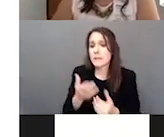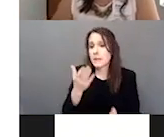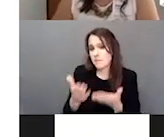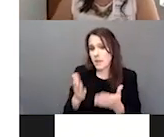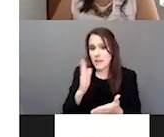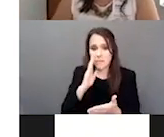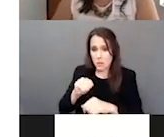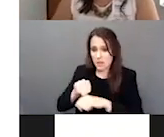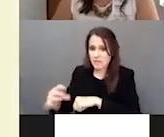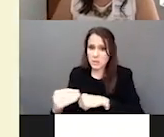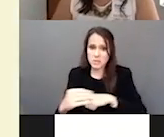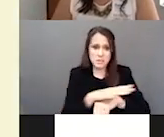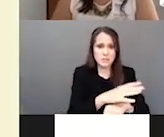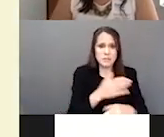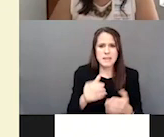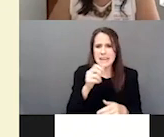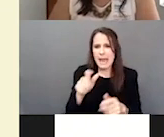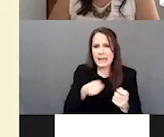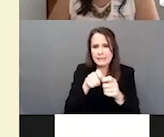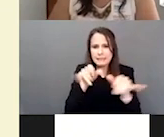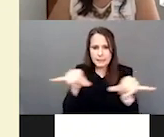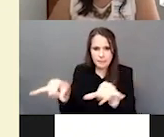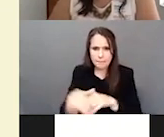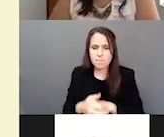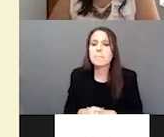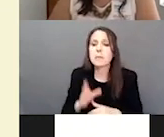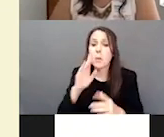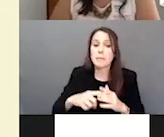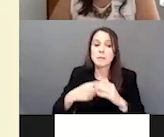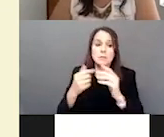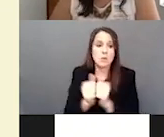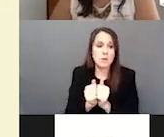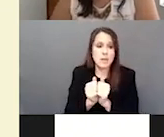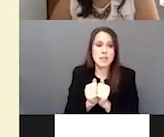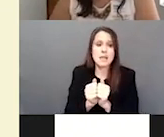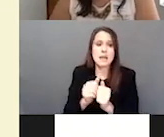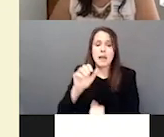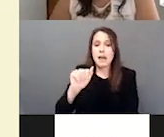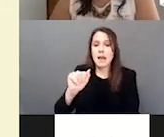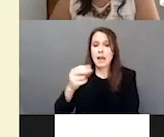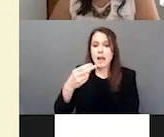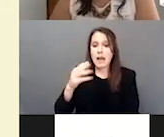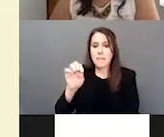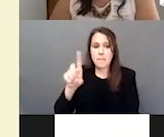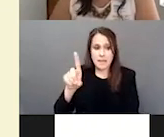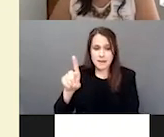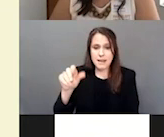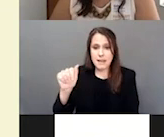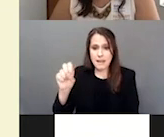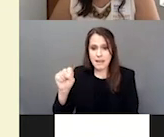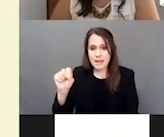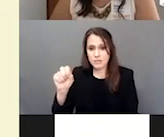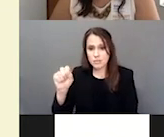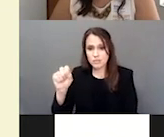but not are not quite the same. So I am going to start with Ahmed, and